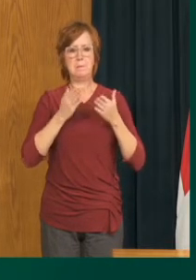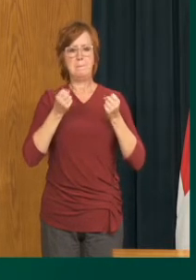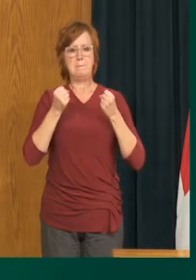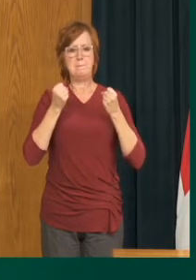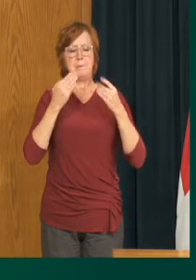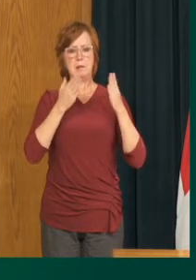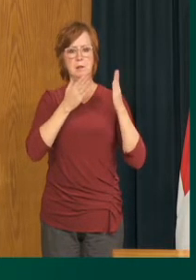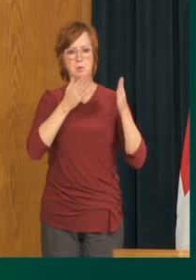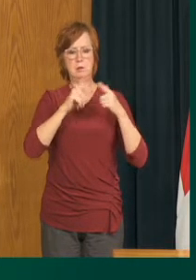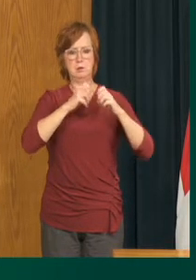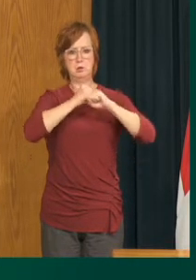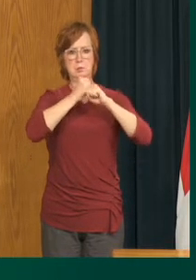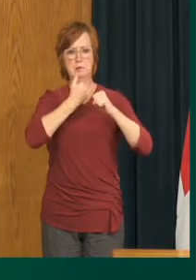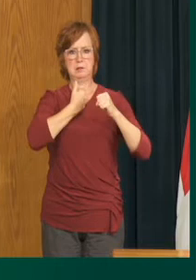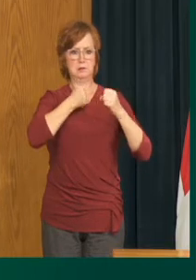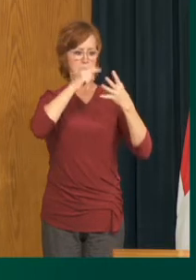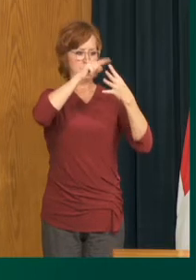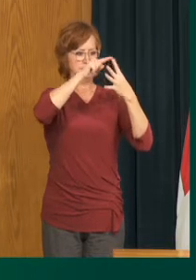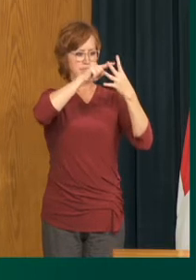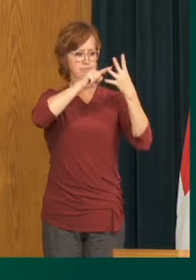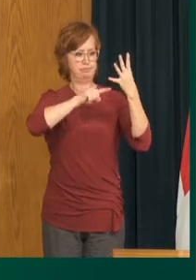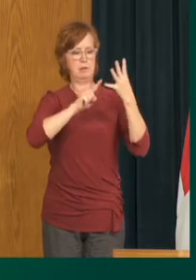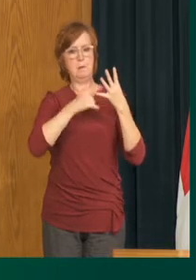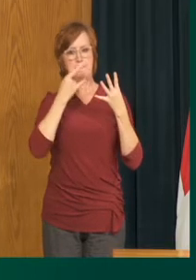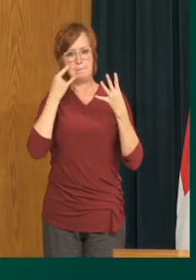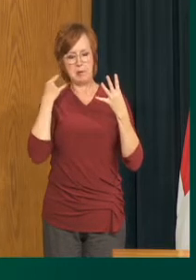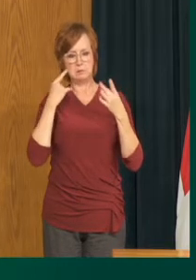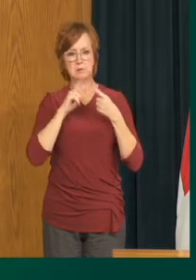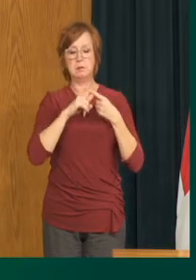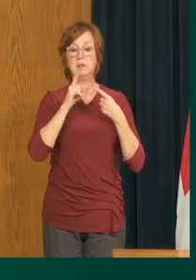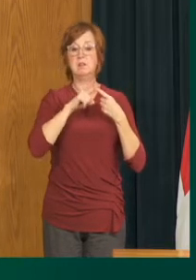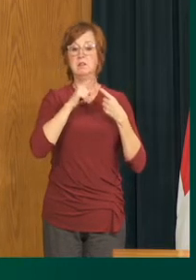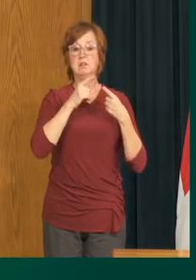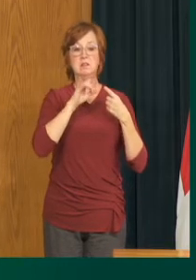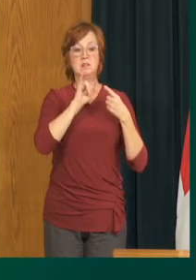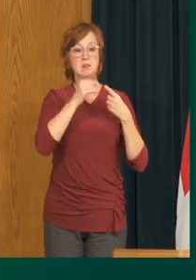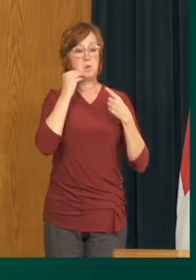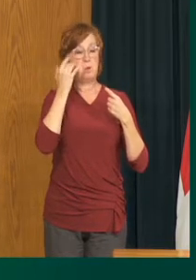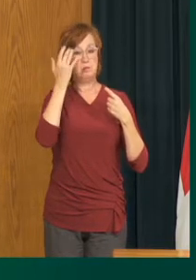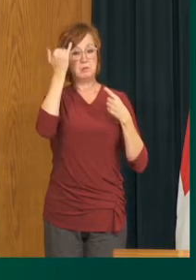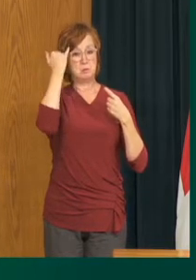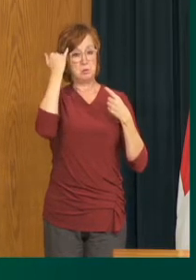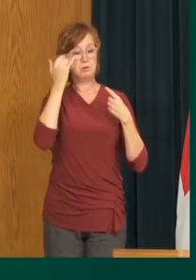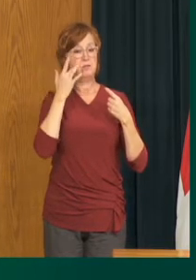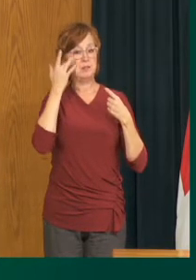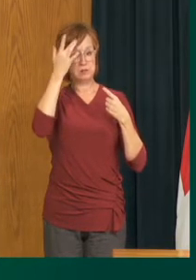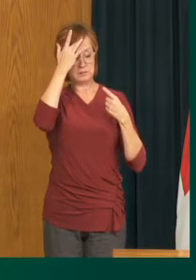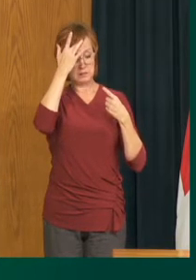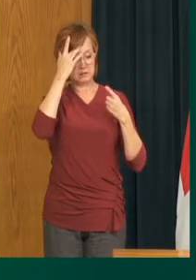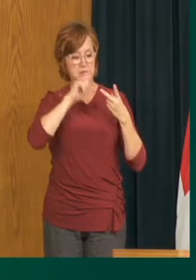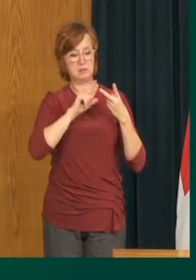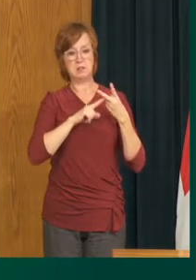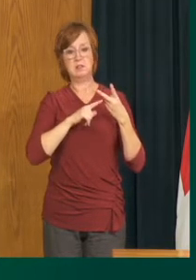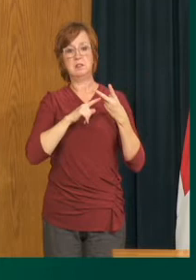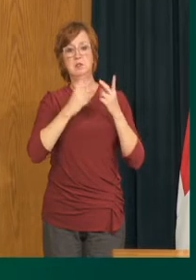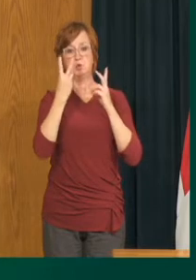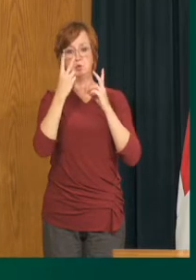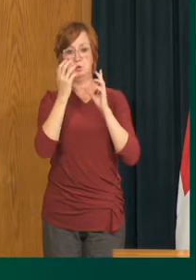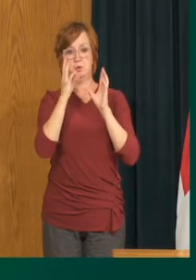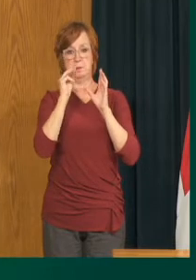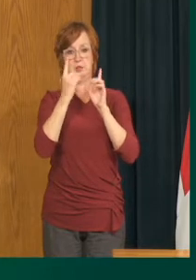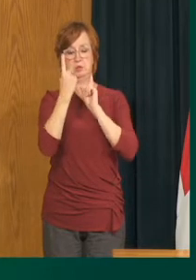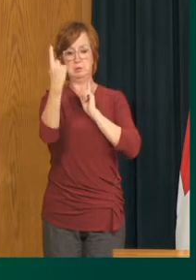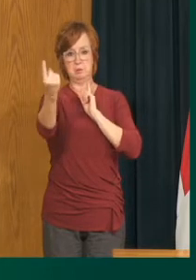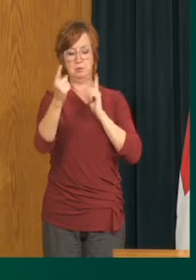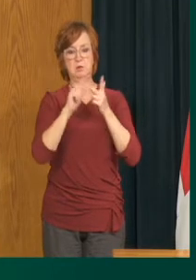only layer of protection, but this is an additional layer. Staying home if you're sick, maintaining the 2-meter distance, washing your hands, being